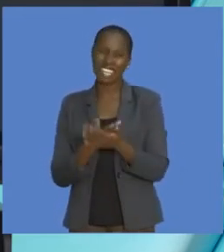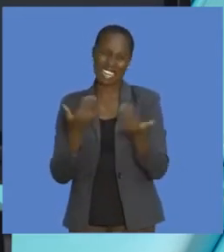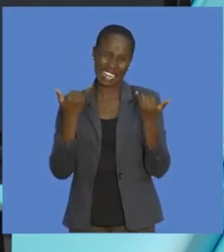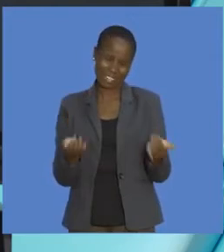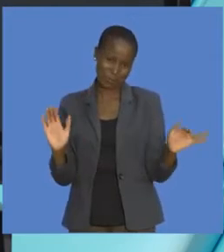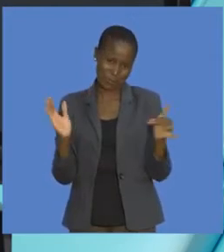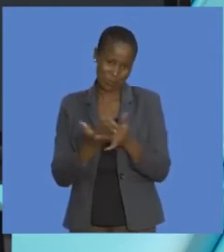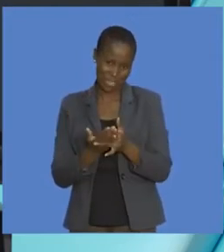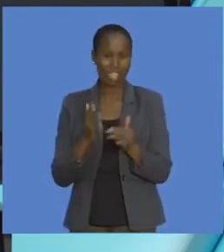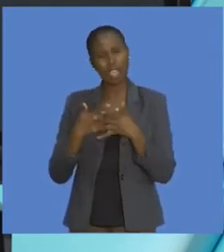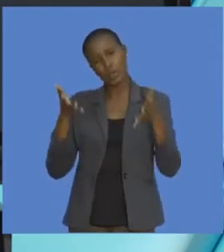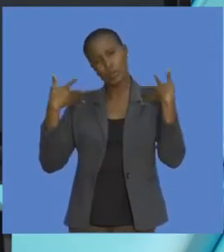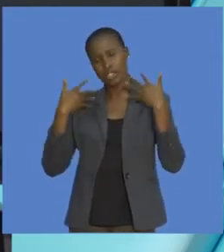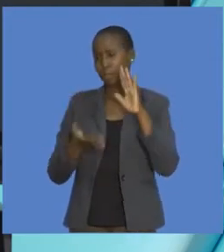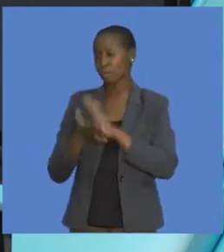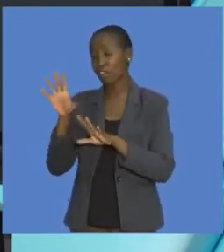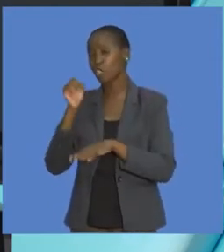get some water, and I'll see you in a bit.